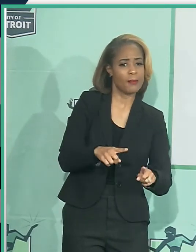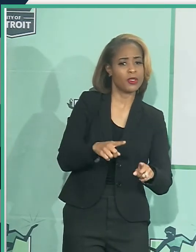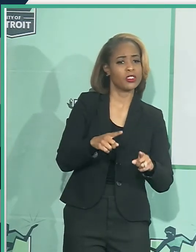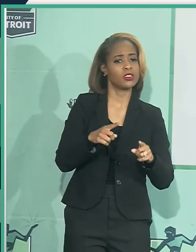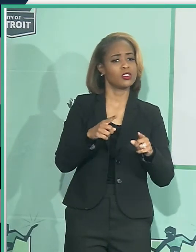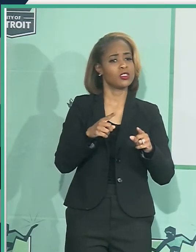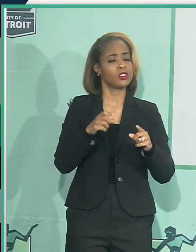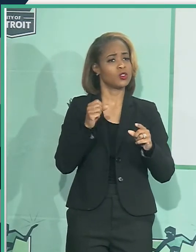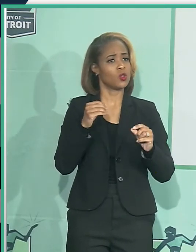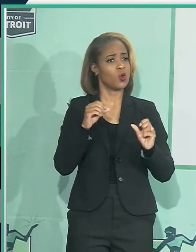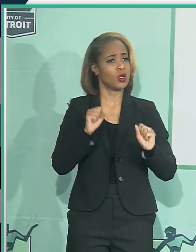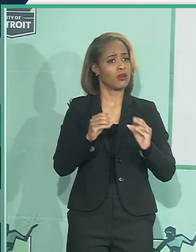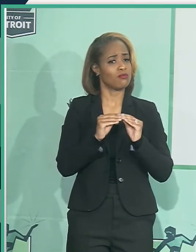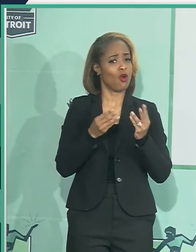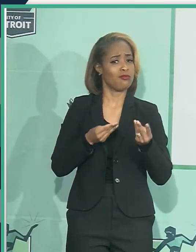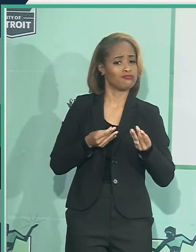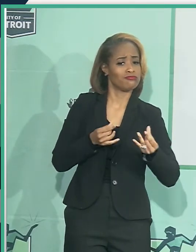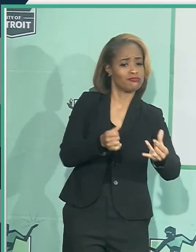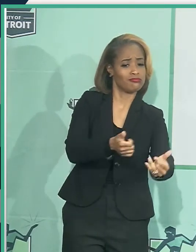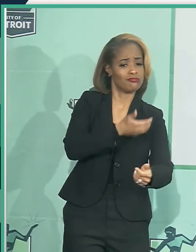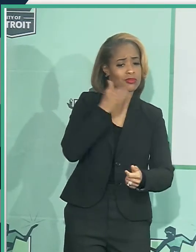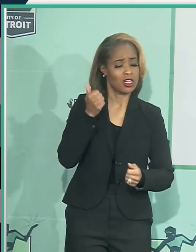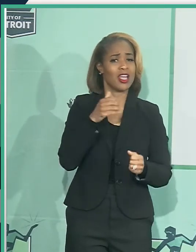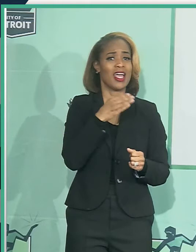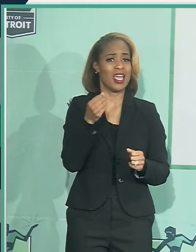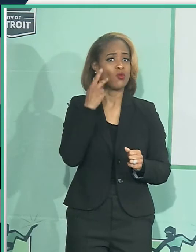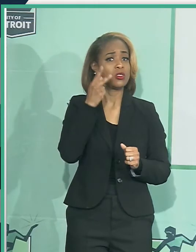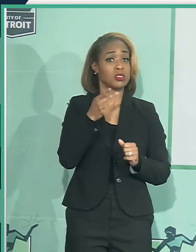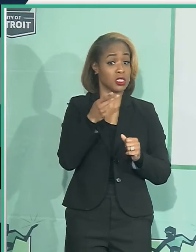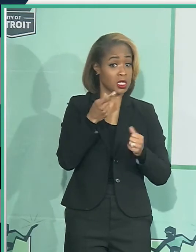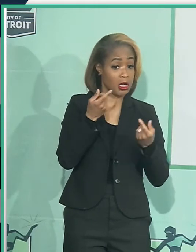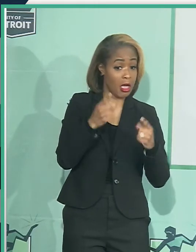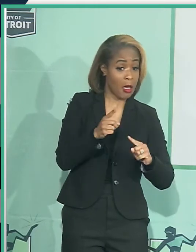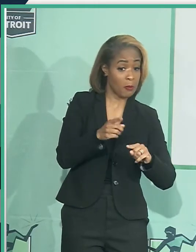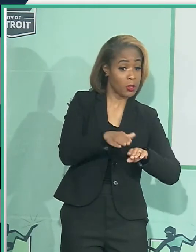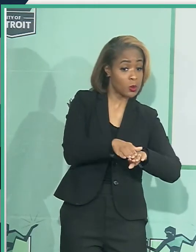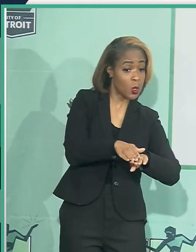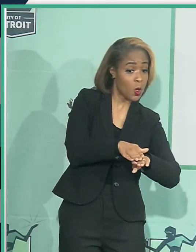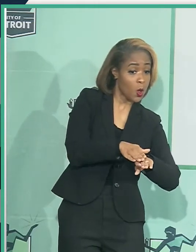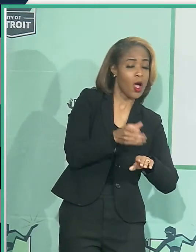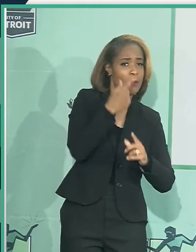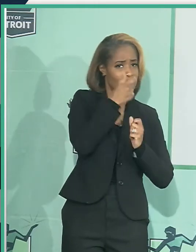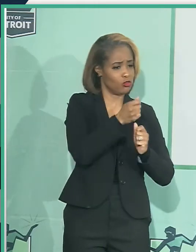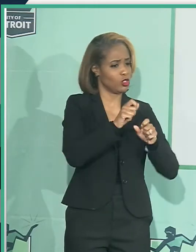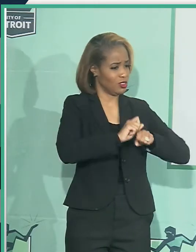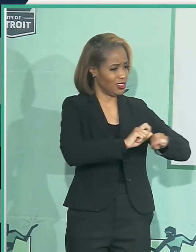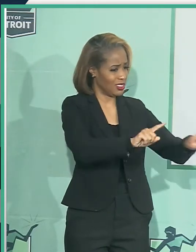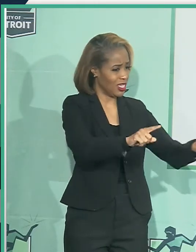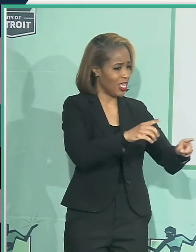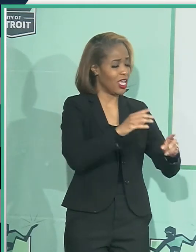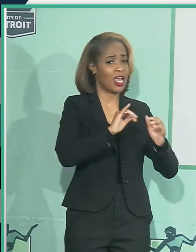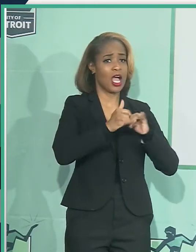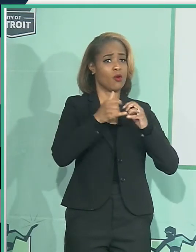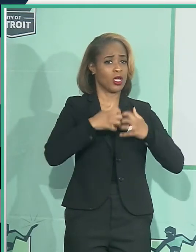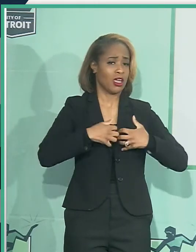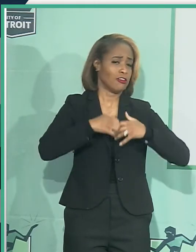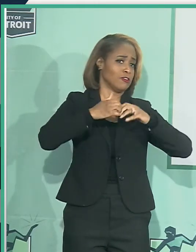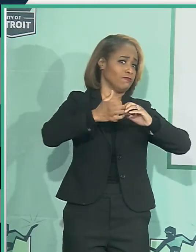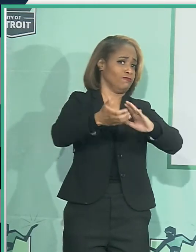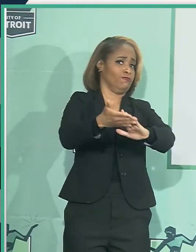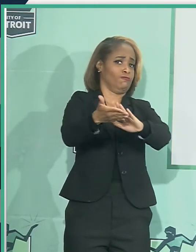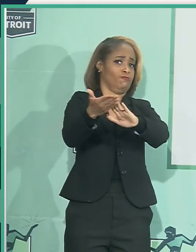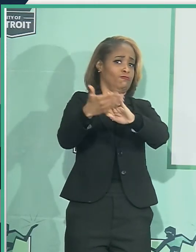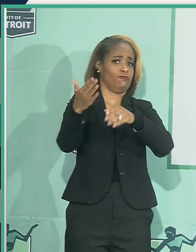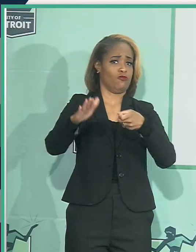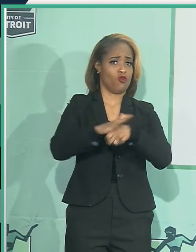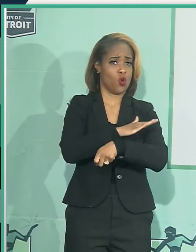cadence? And do you see this happening slowly? I mean, I'm interested in the distribution aspect and where we get up and running to what you would want to see,